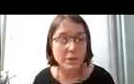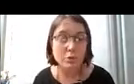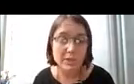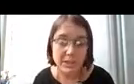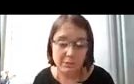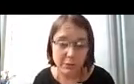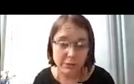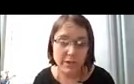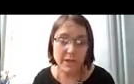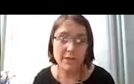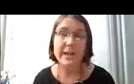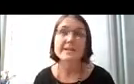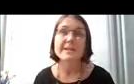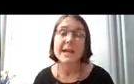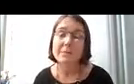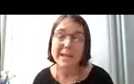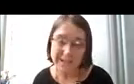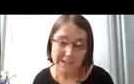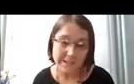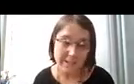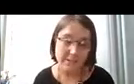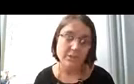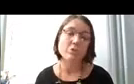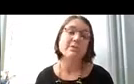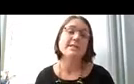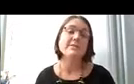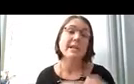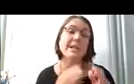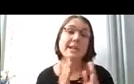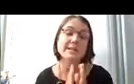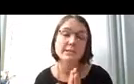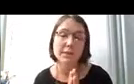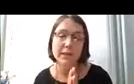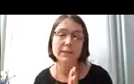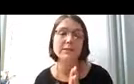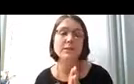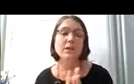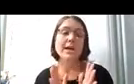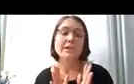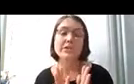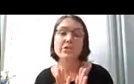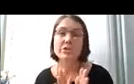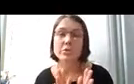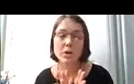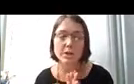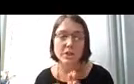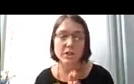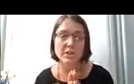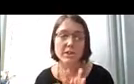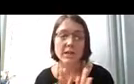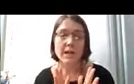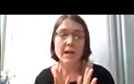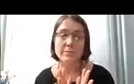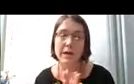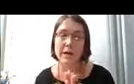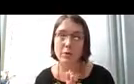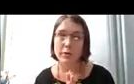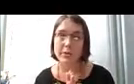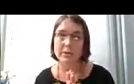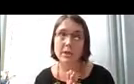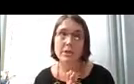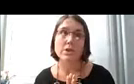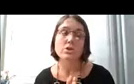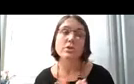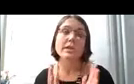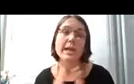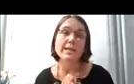provided with all materials that can be edited. So you'll receive a lesson plan, a student worksheet, and a